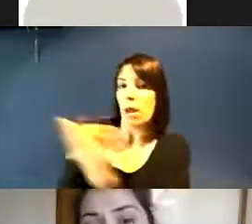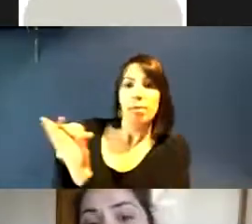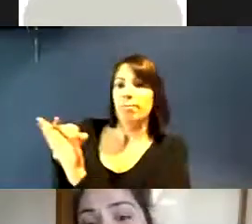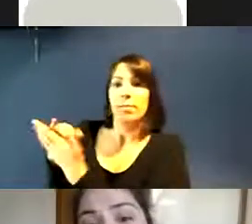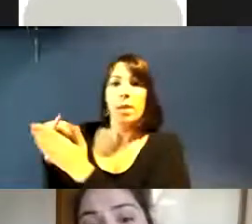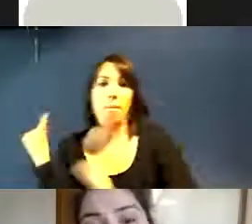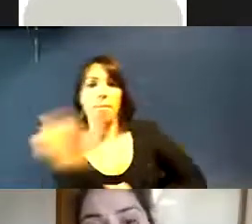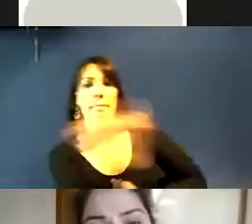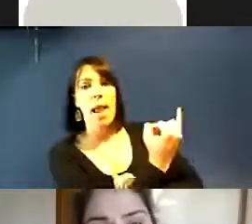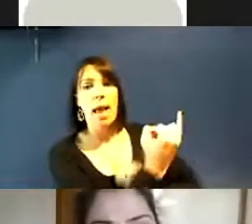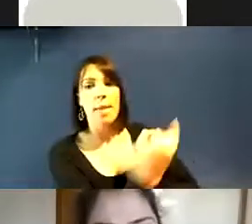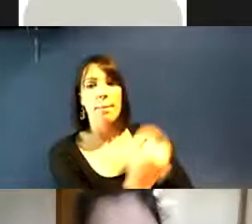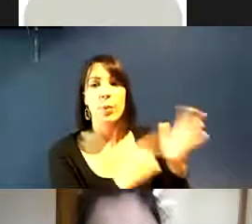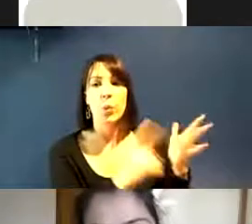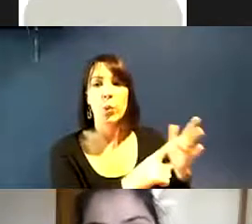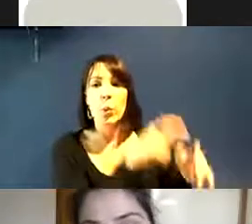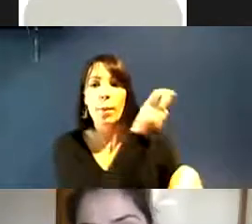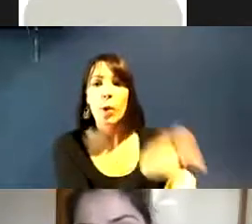asserting